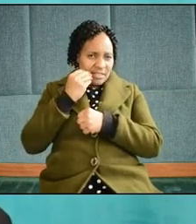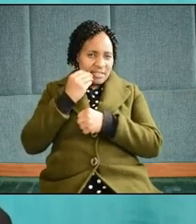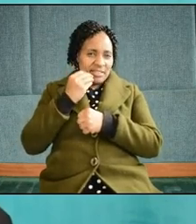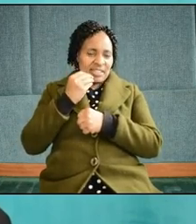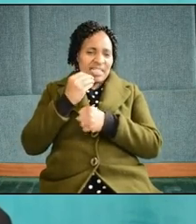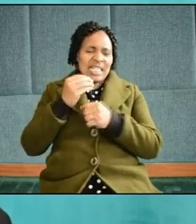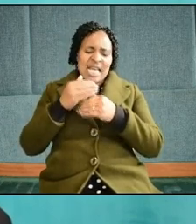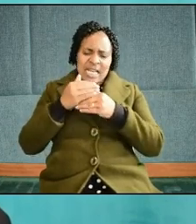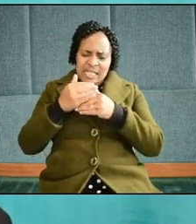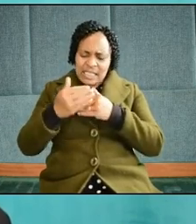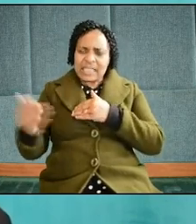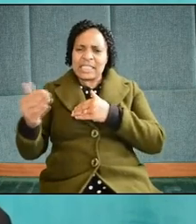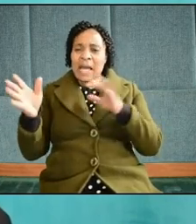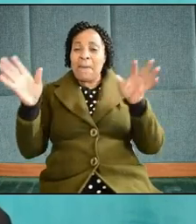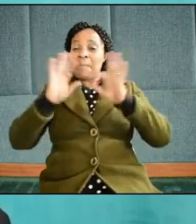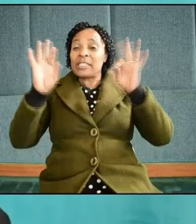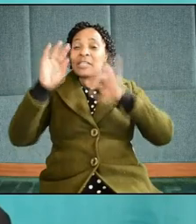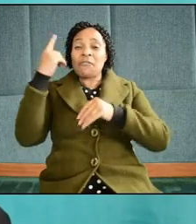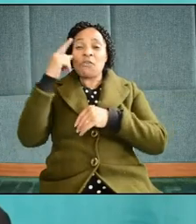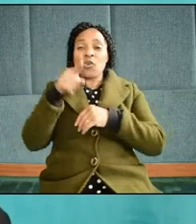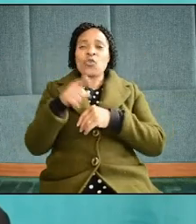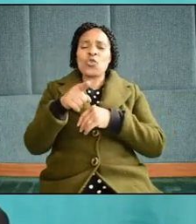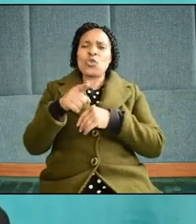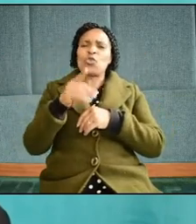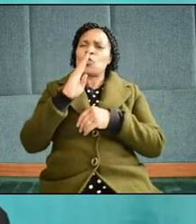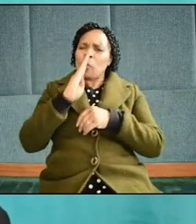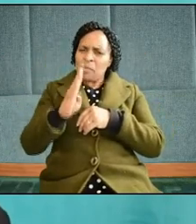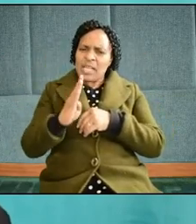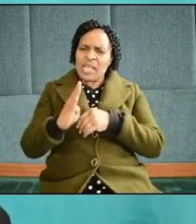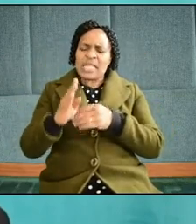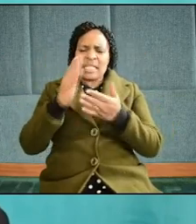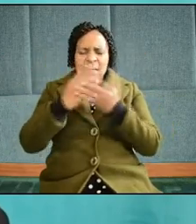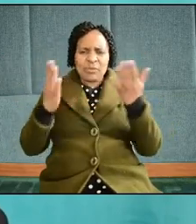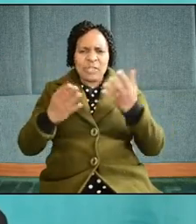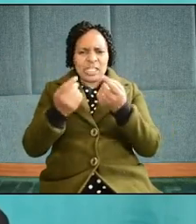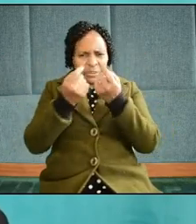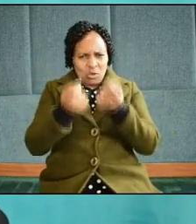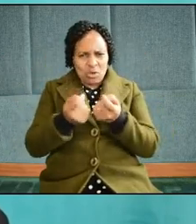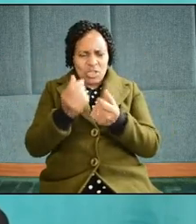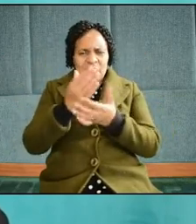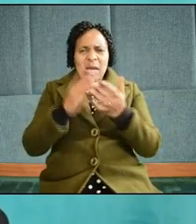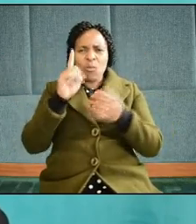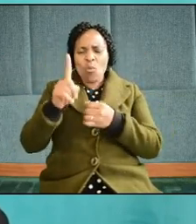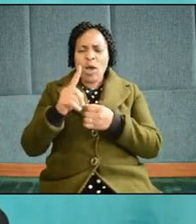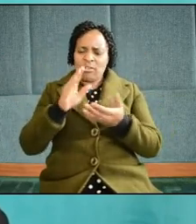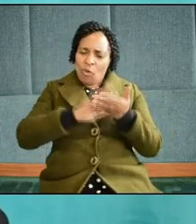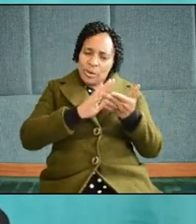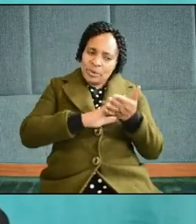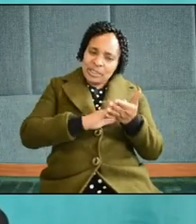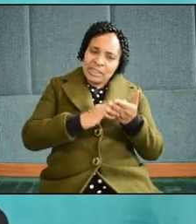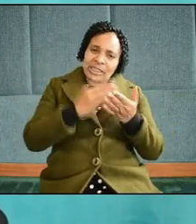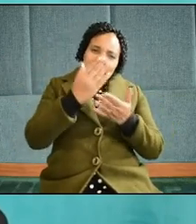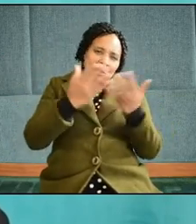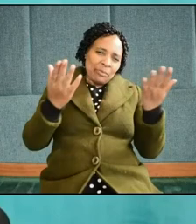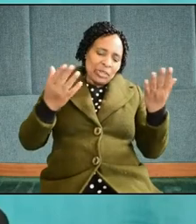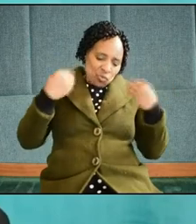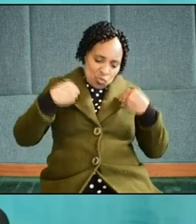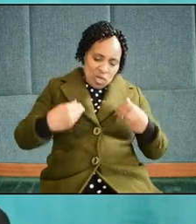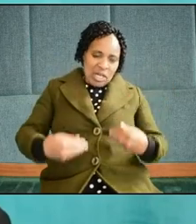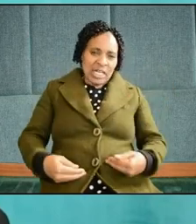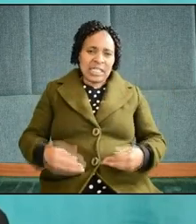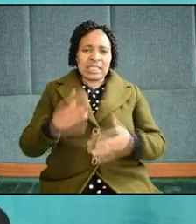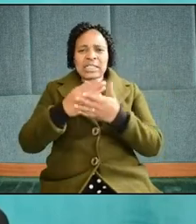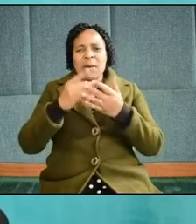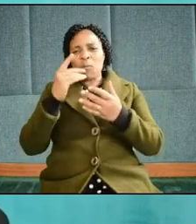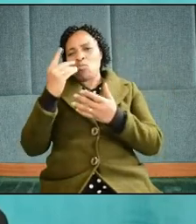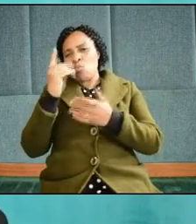what made an experience exceedingly amazing for you, it would be that something small. Maybe someone complimented something you are wearing, or someone was there